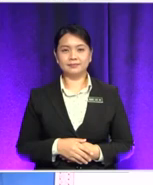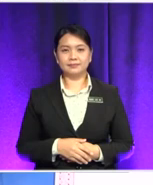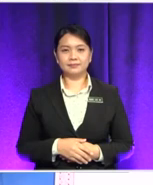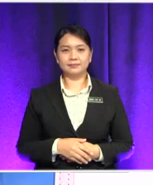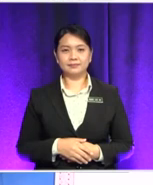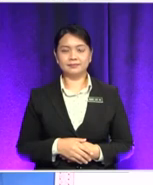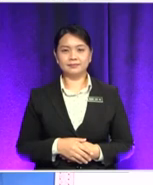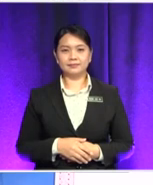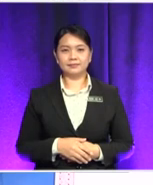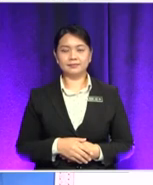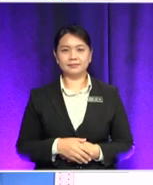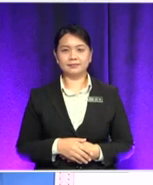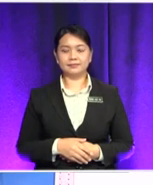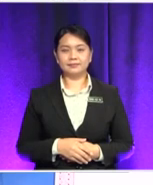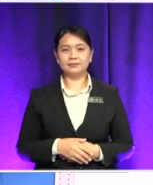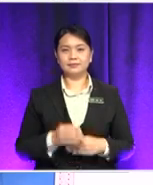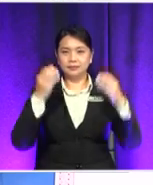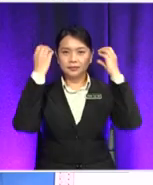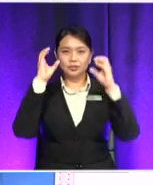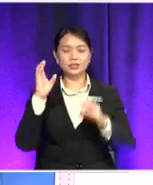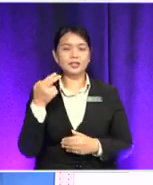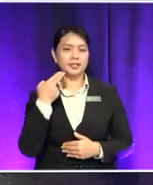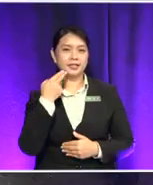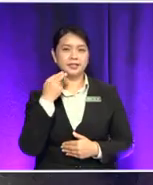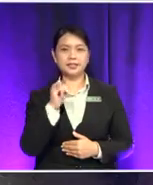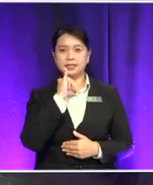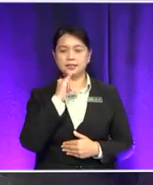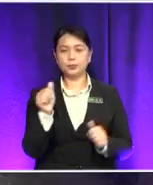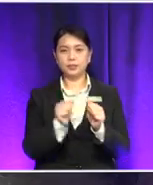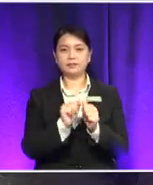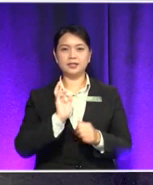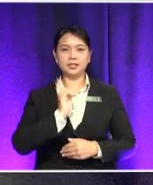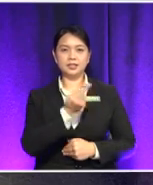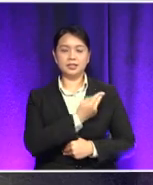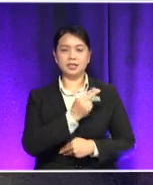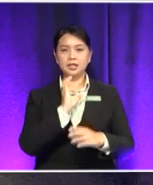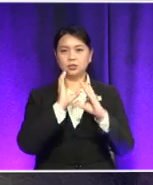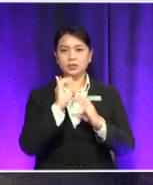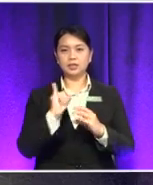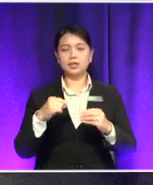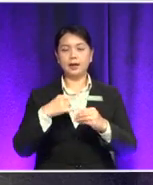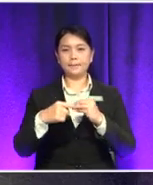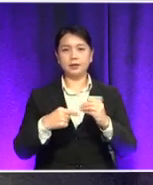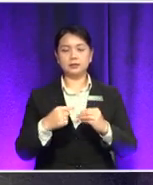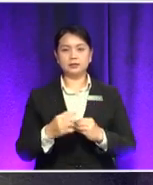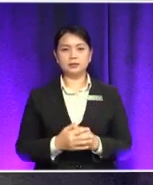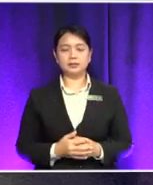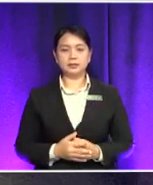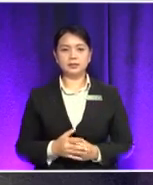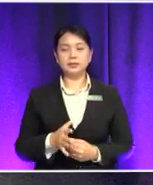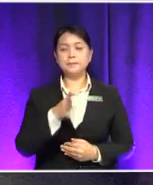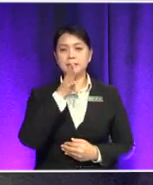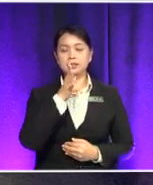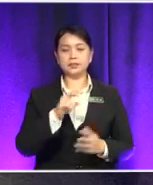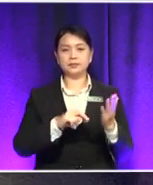Mother Nature. And Teacher Hidayah is here with us, yeah, who has been talking to us about Mother Nature. And now, are we